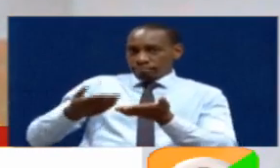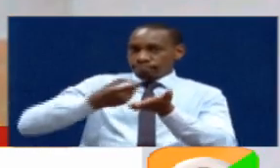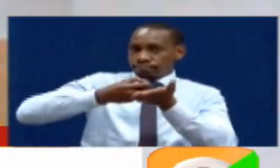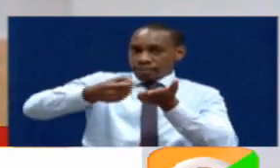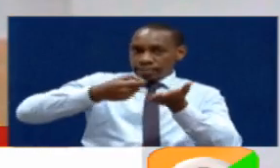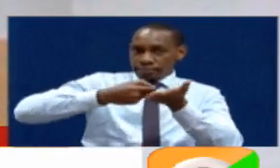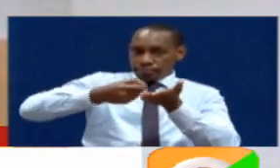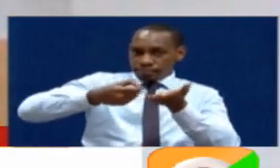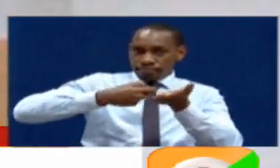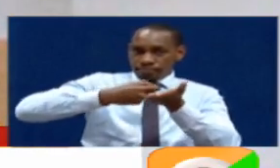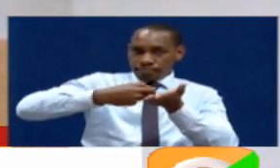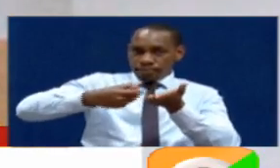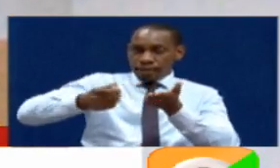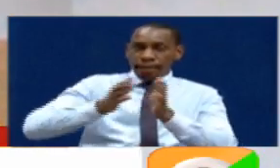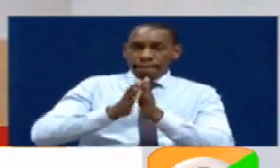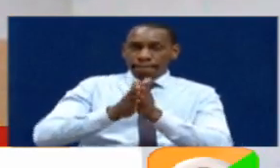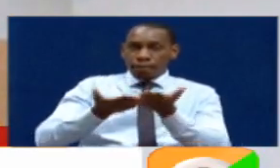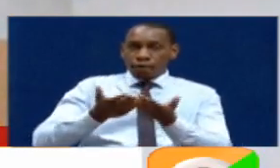writing my book.